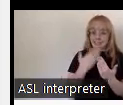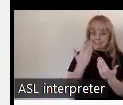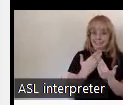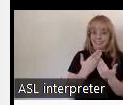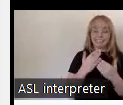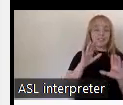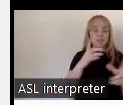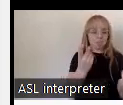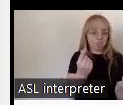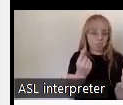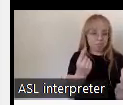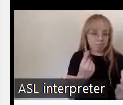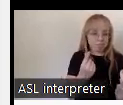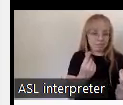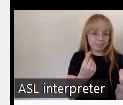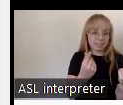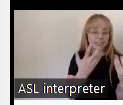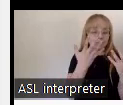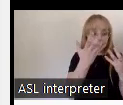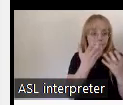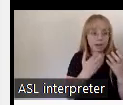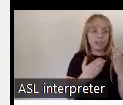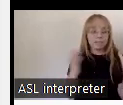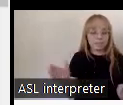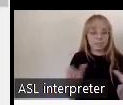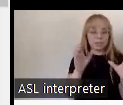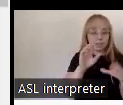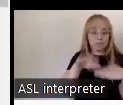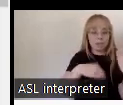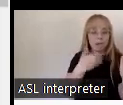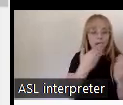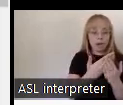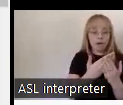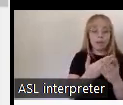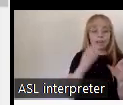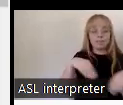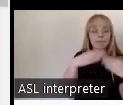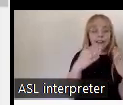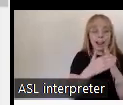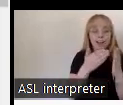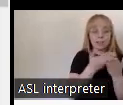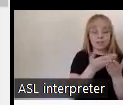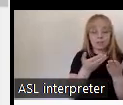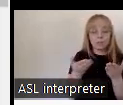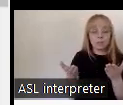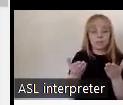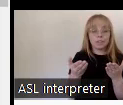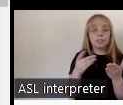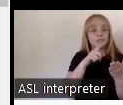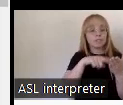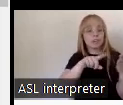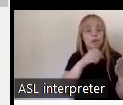ways that we want to build capacity and encourage that is by providing this tool so that you can look up your own